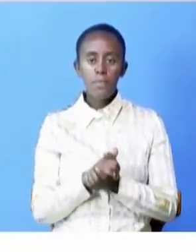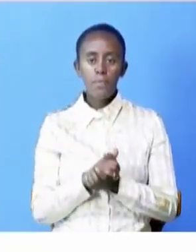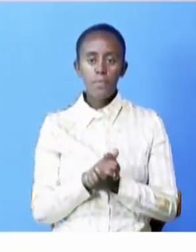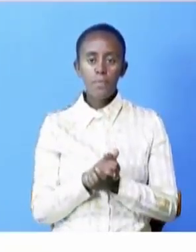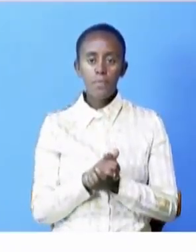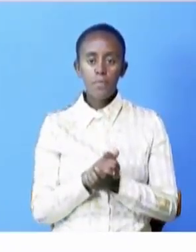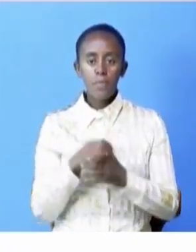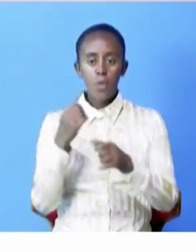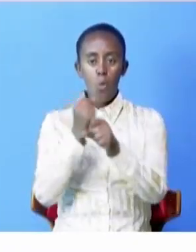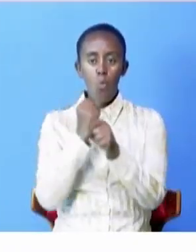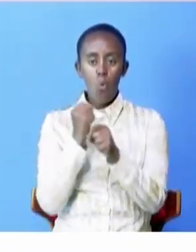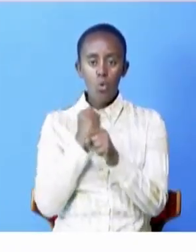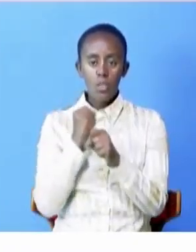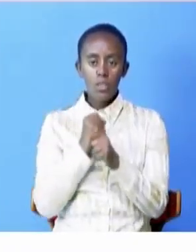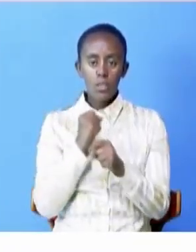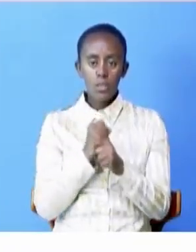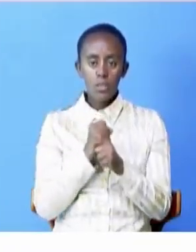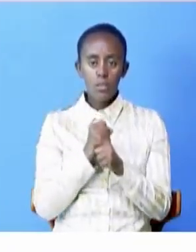works